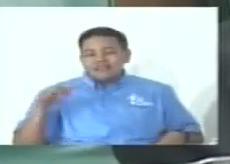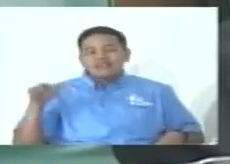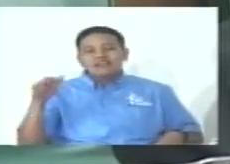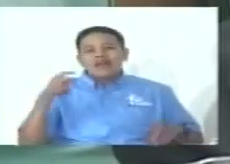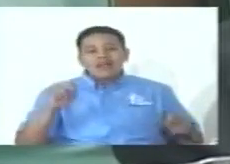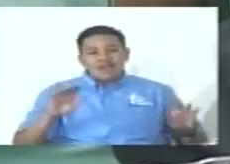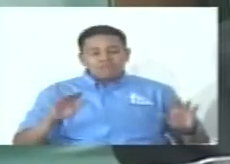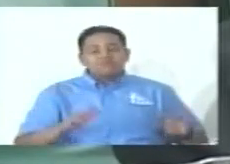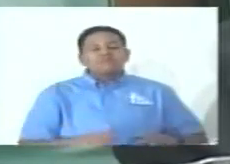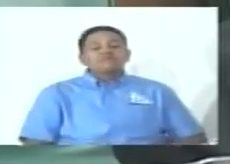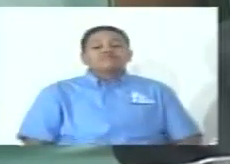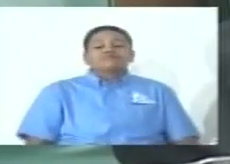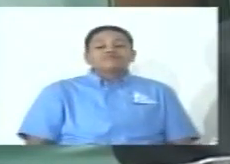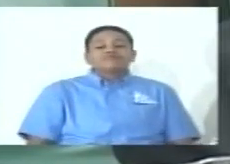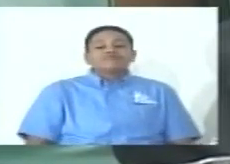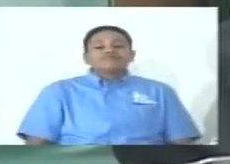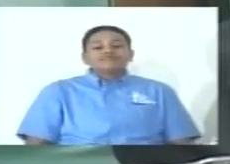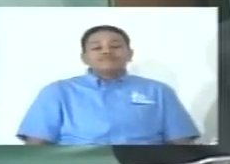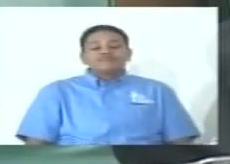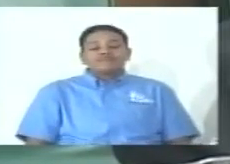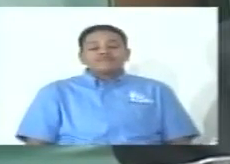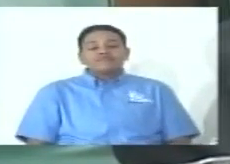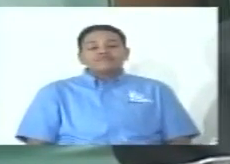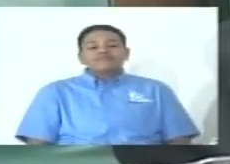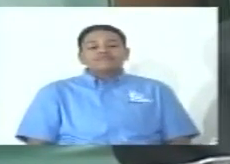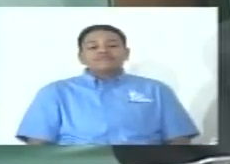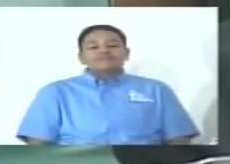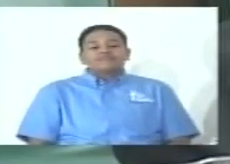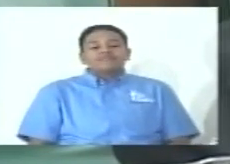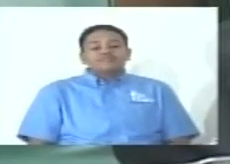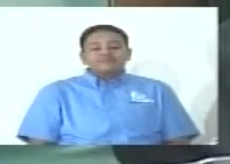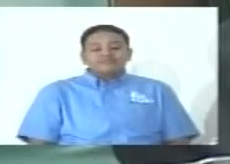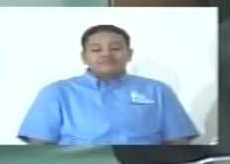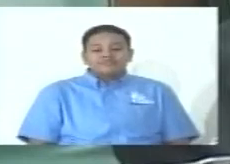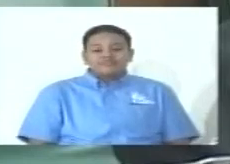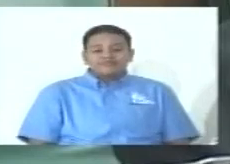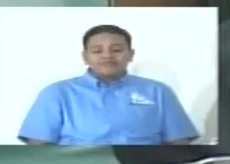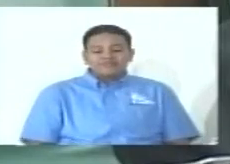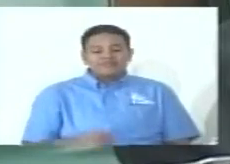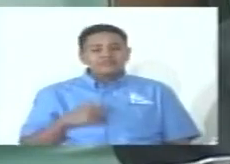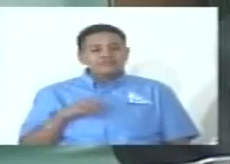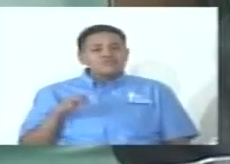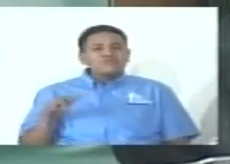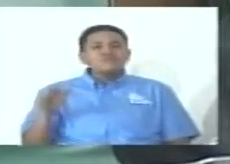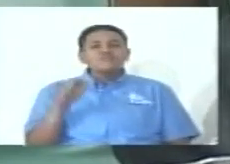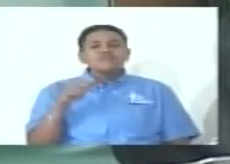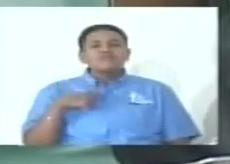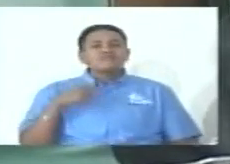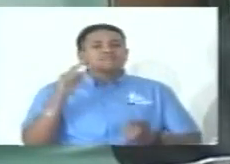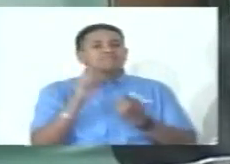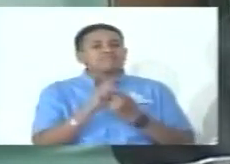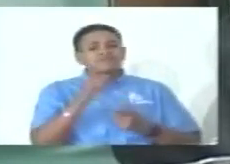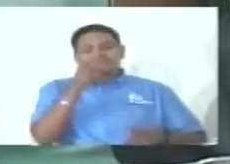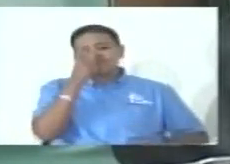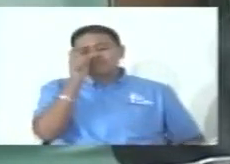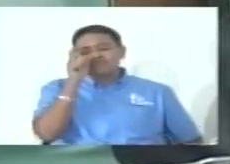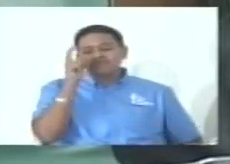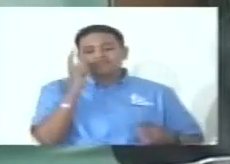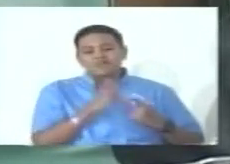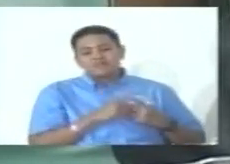And on the beat, I came across Mr. Siaga and